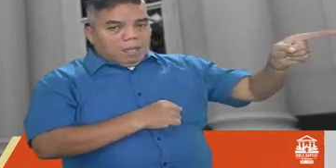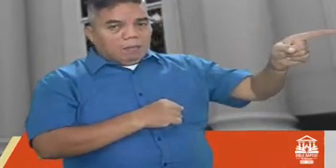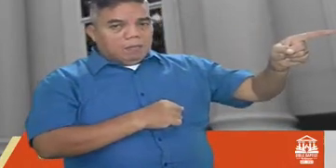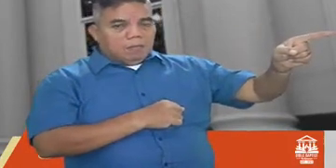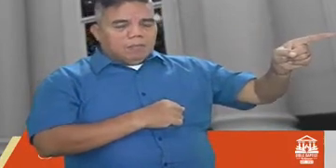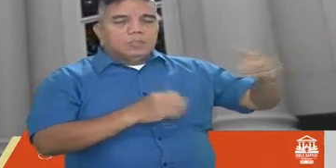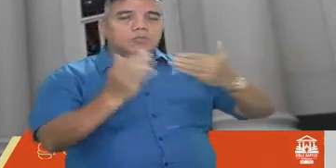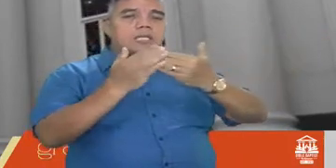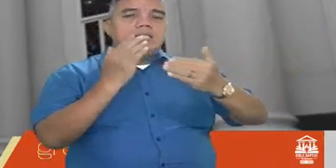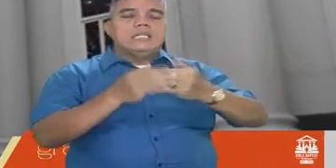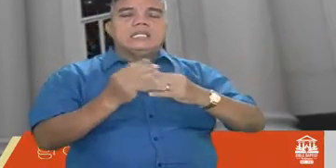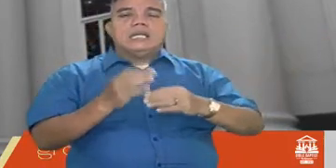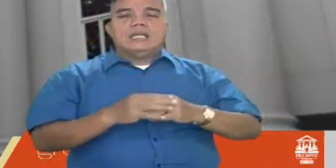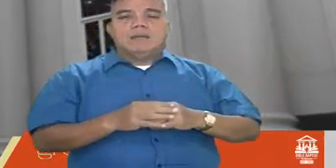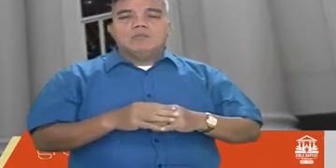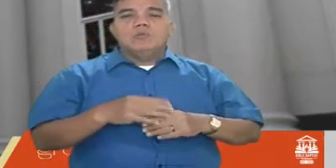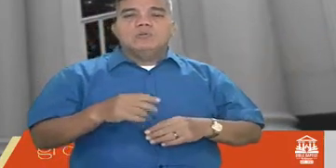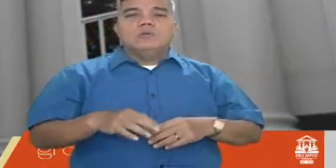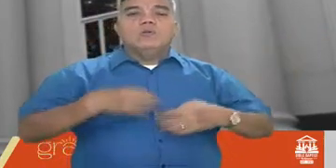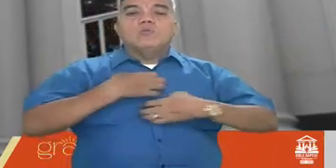napandol ko ni so-and-so. So,